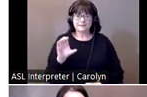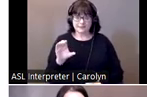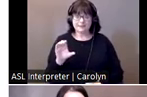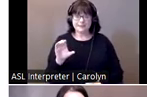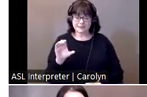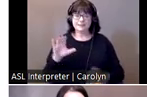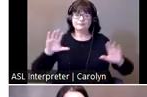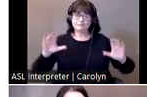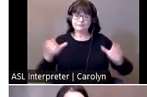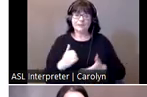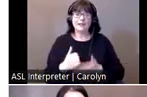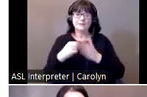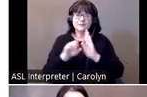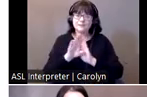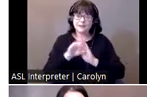PD sessions.